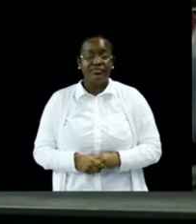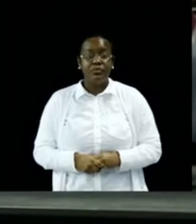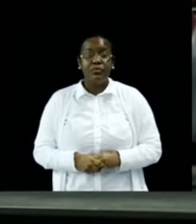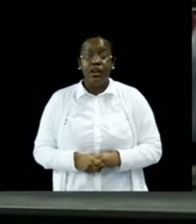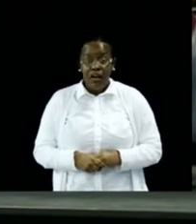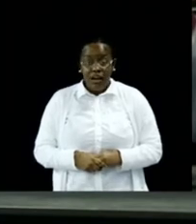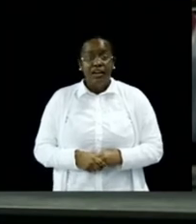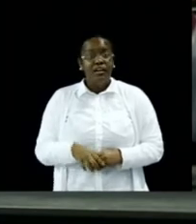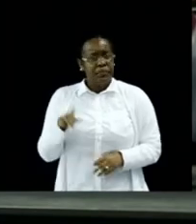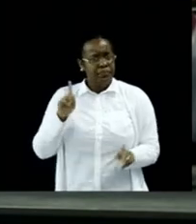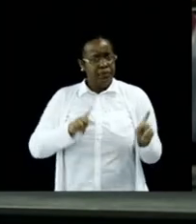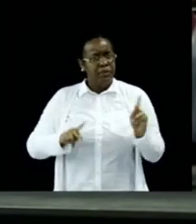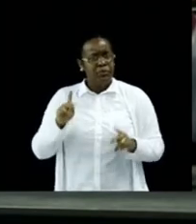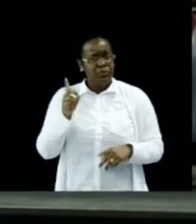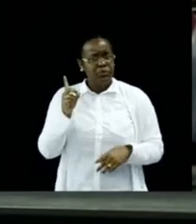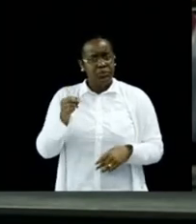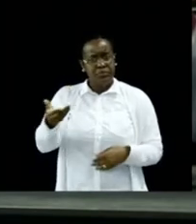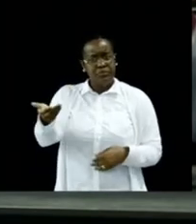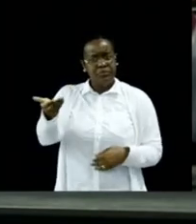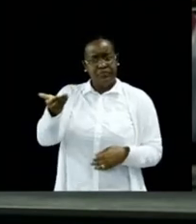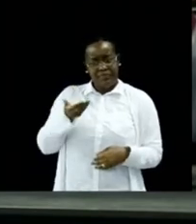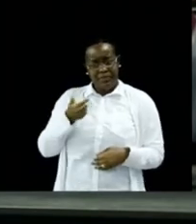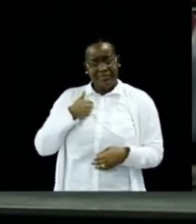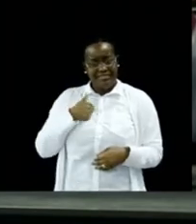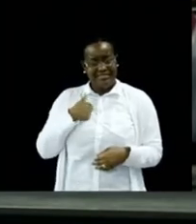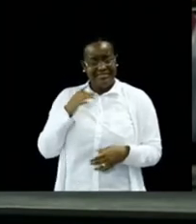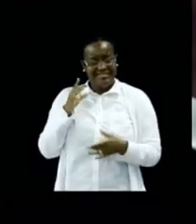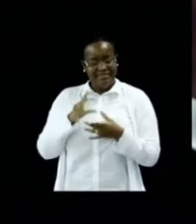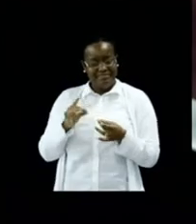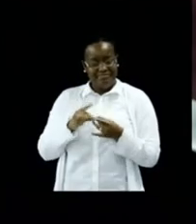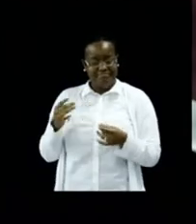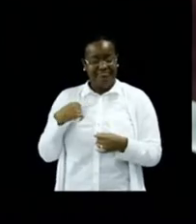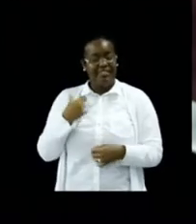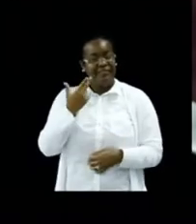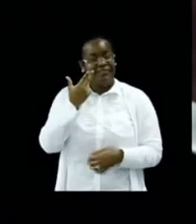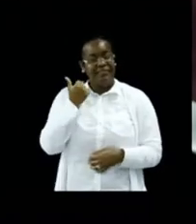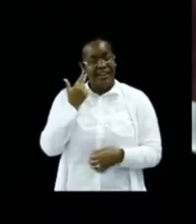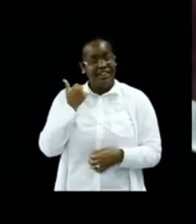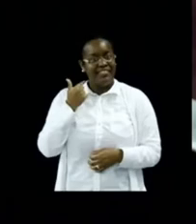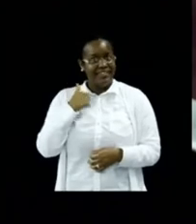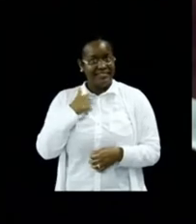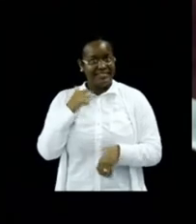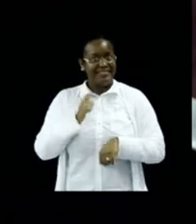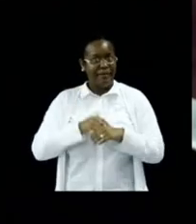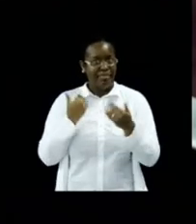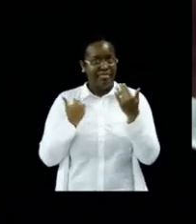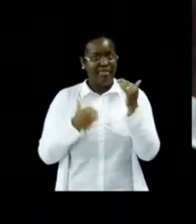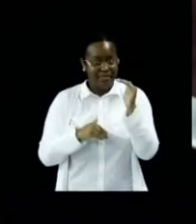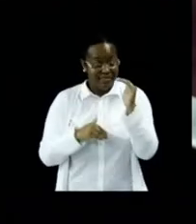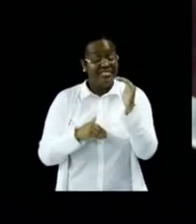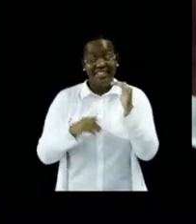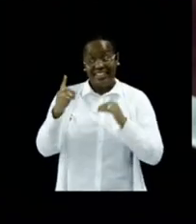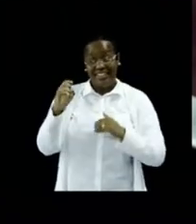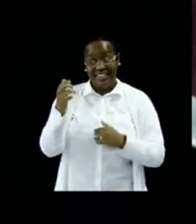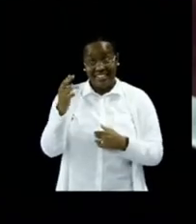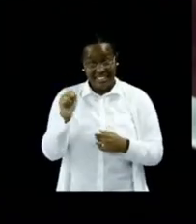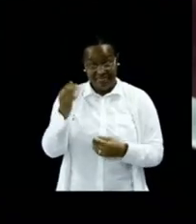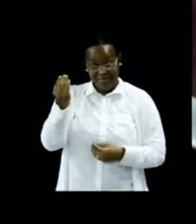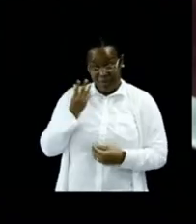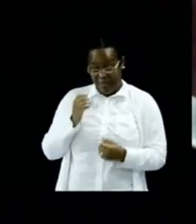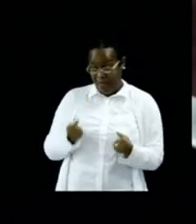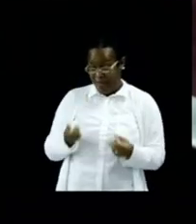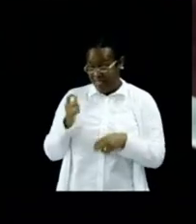Whenever people invite me to speak, it's funny. They give you a time limit. And when Dean told me how much